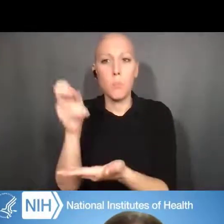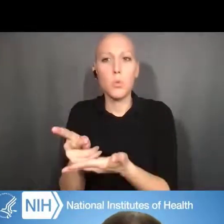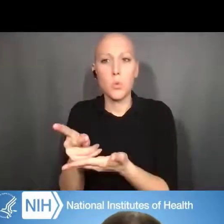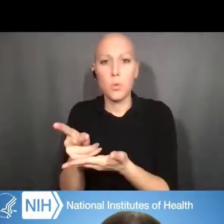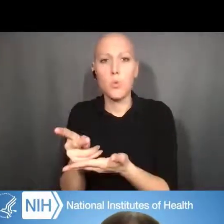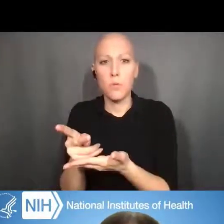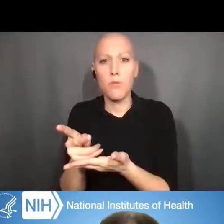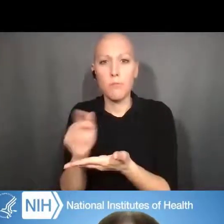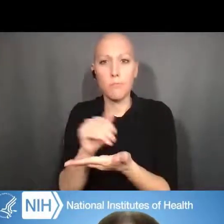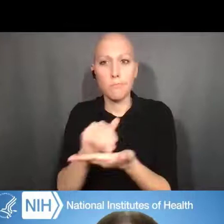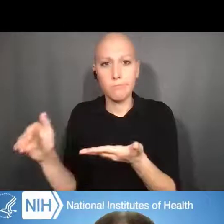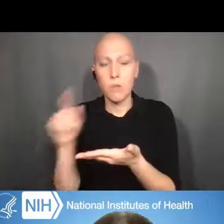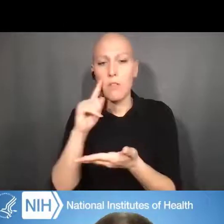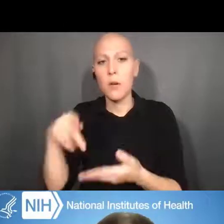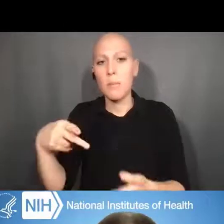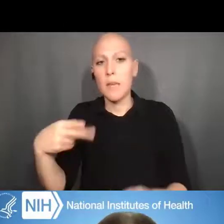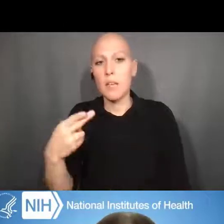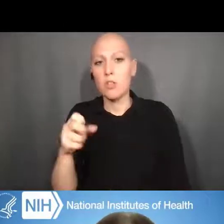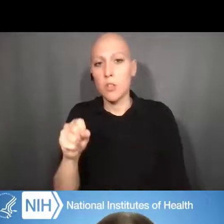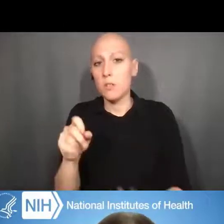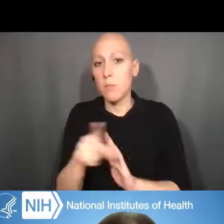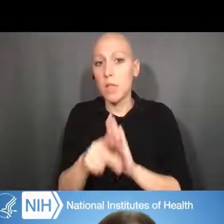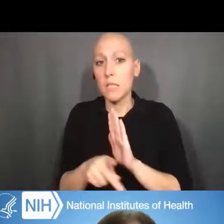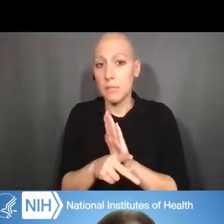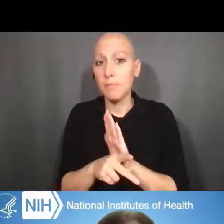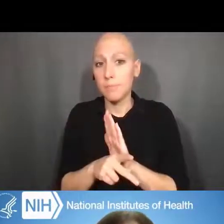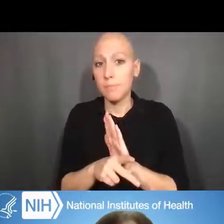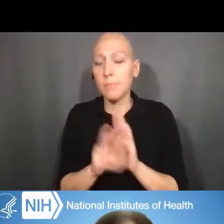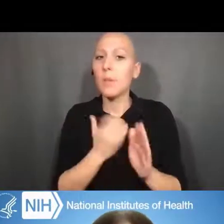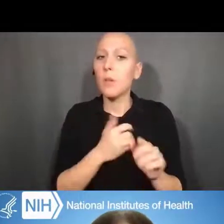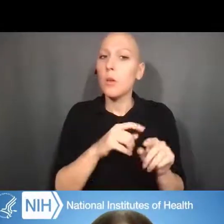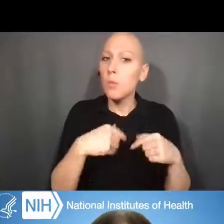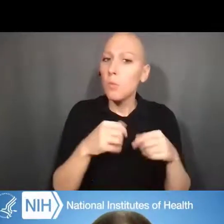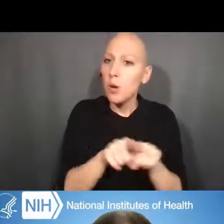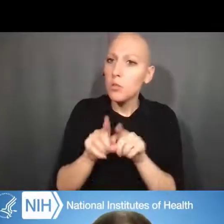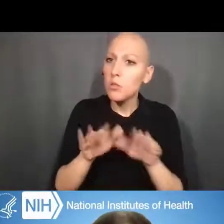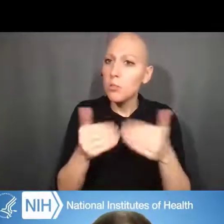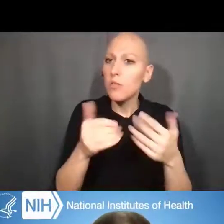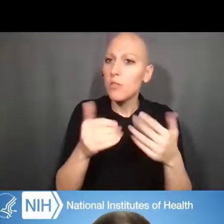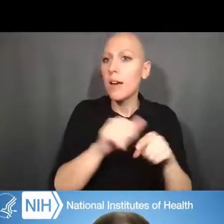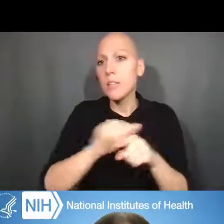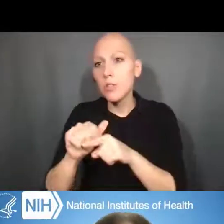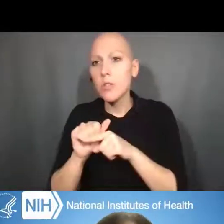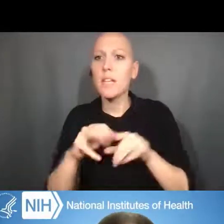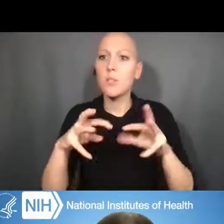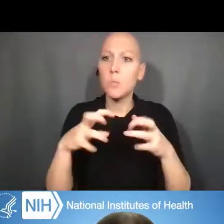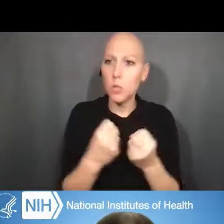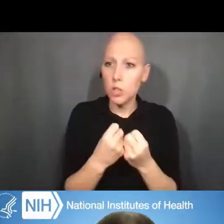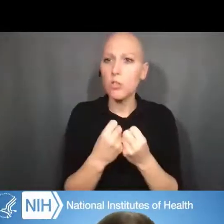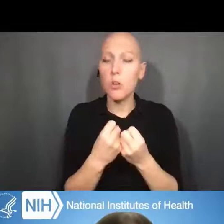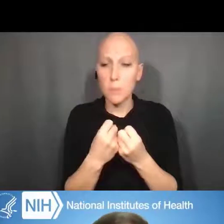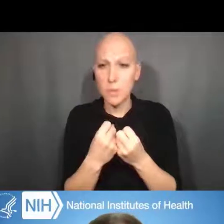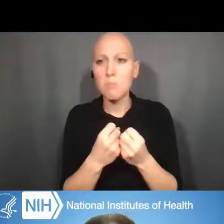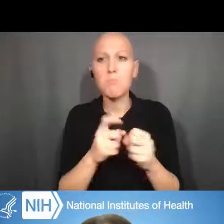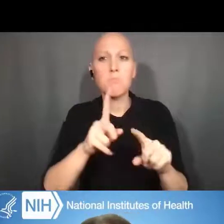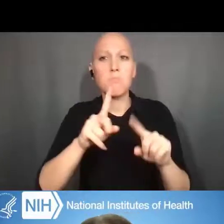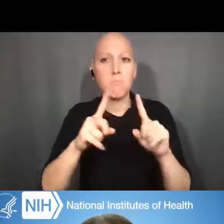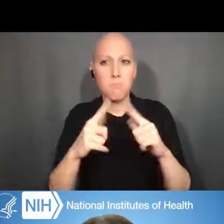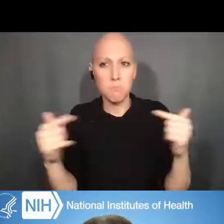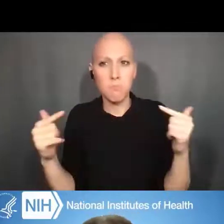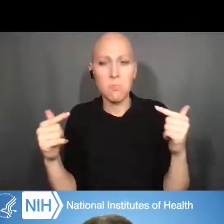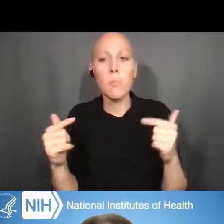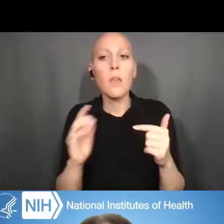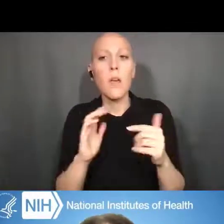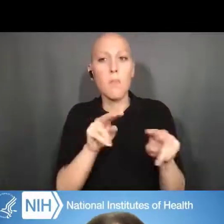educational programs through webinars, resources, training sessions, and workshops. And we monitor compliance with the